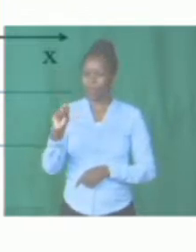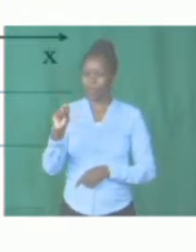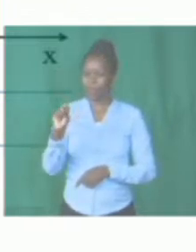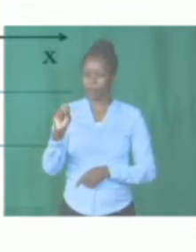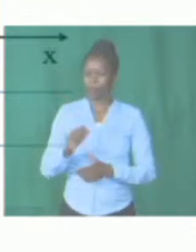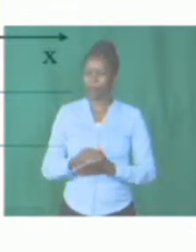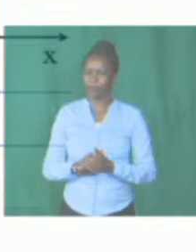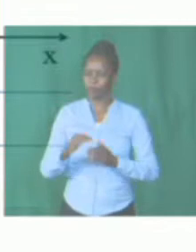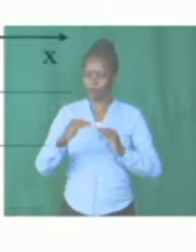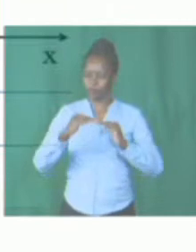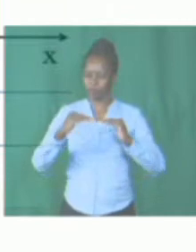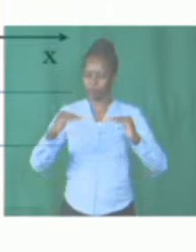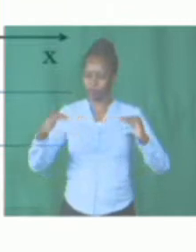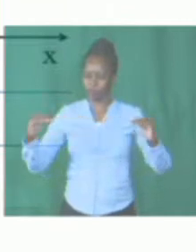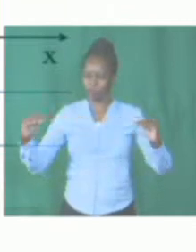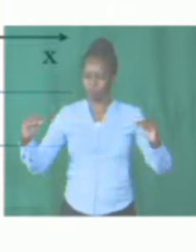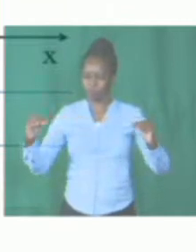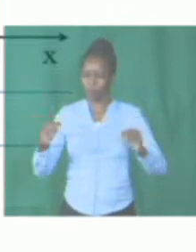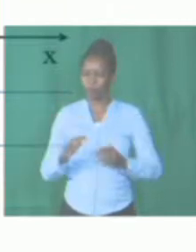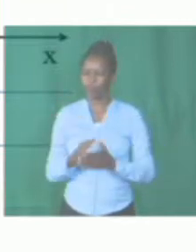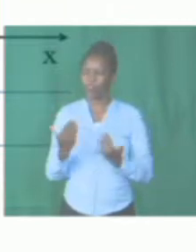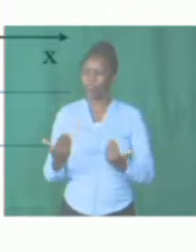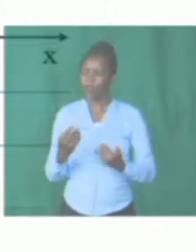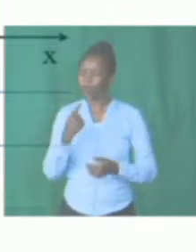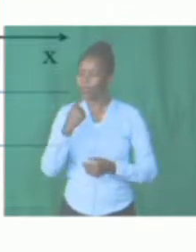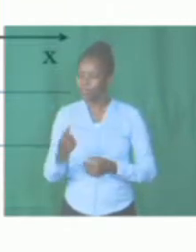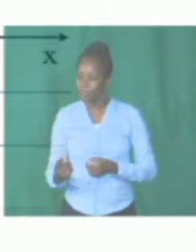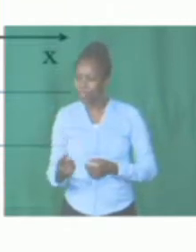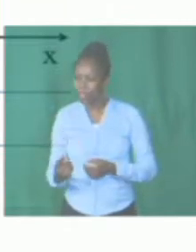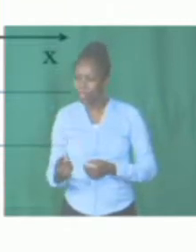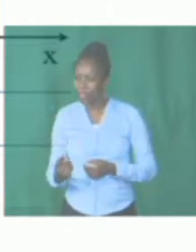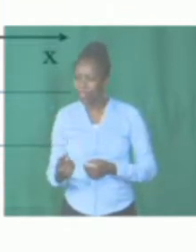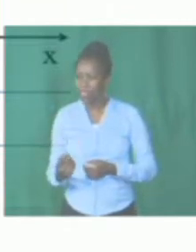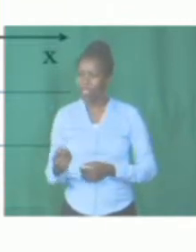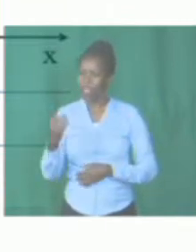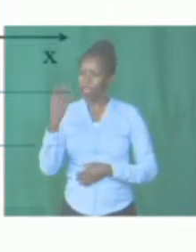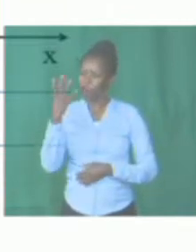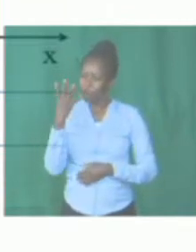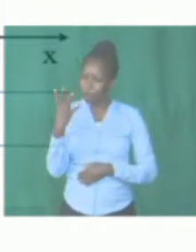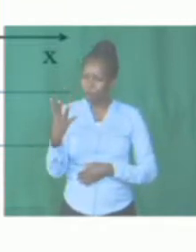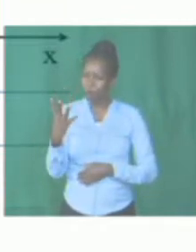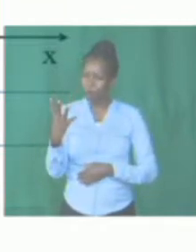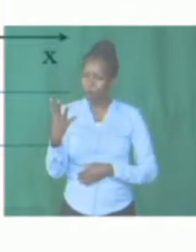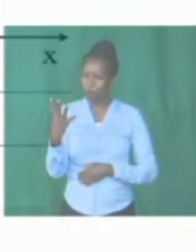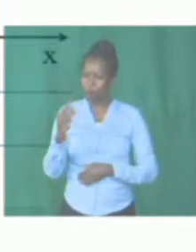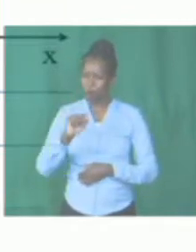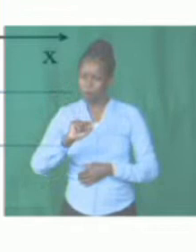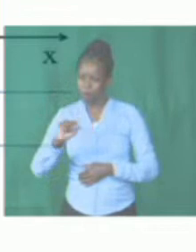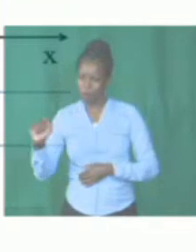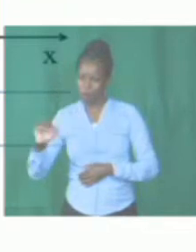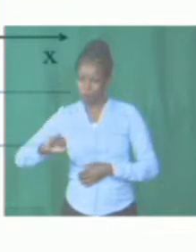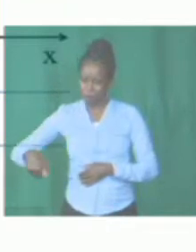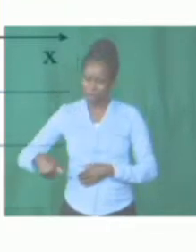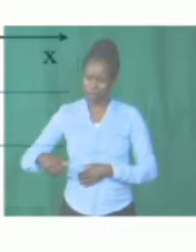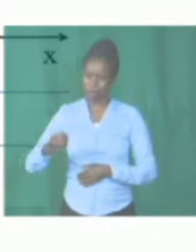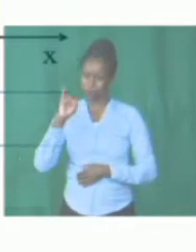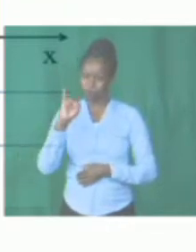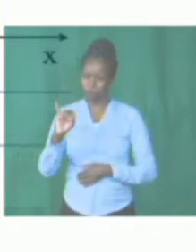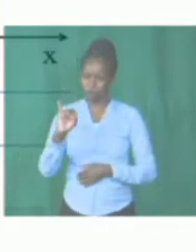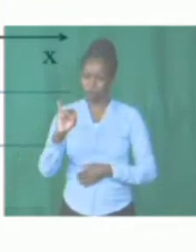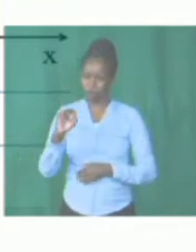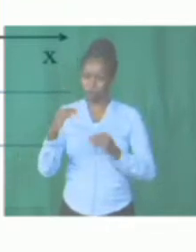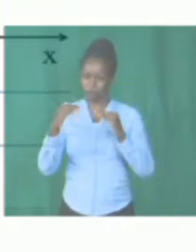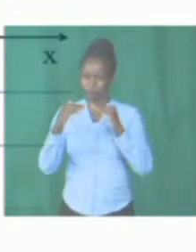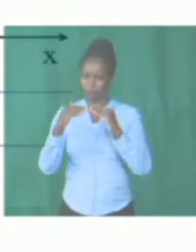of this line by just saying 4, which is the end point, minus the starting point, which is 1. Then you get to